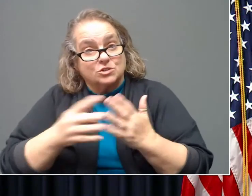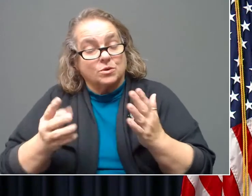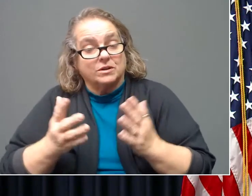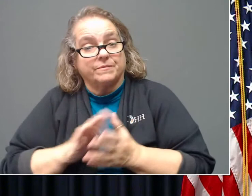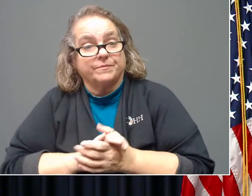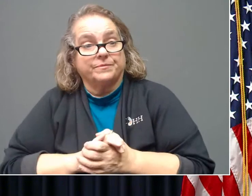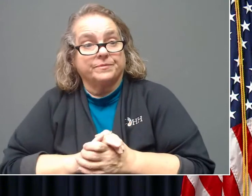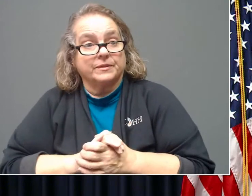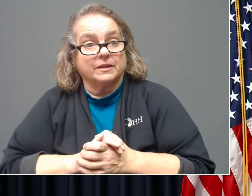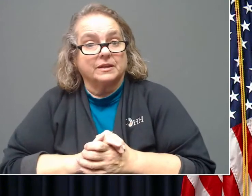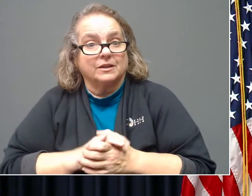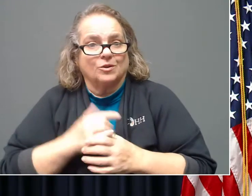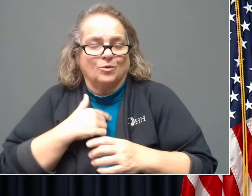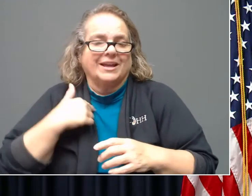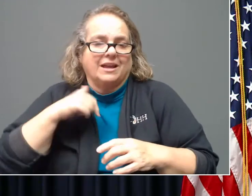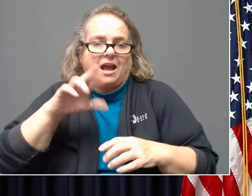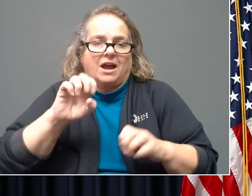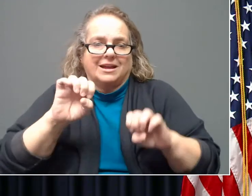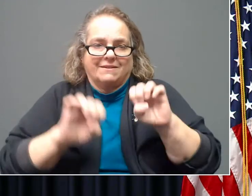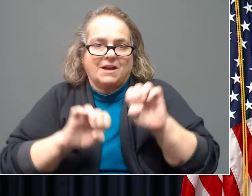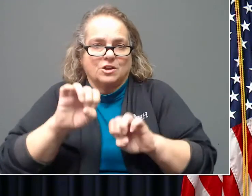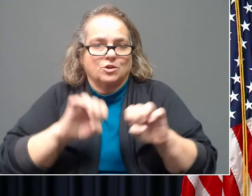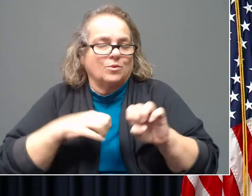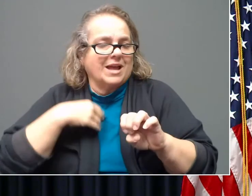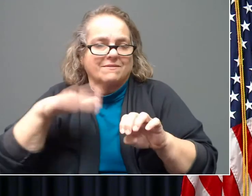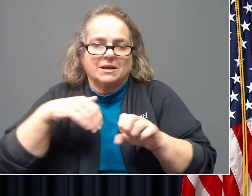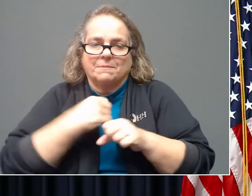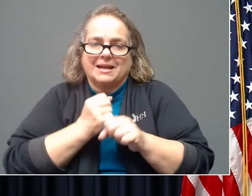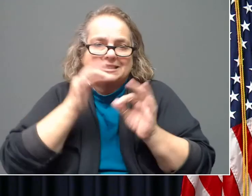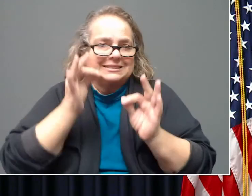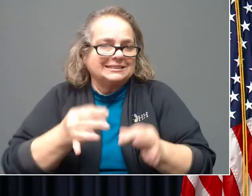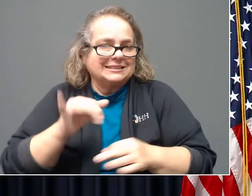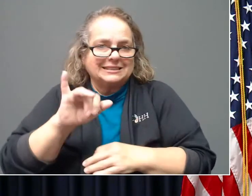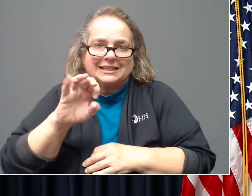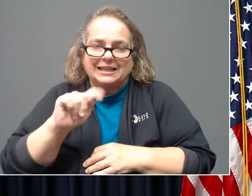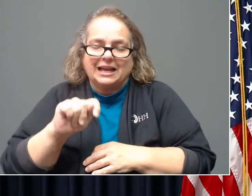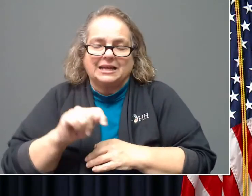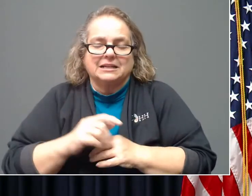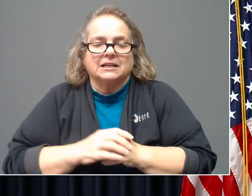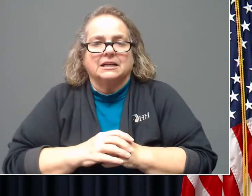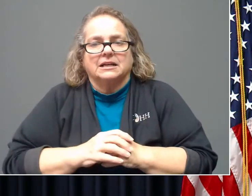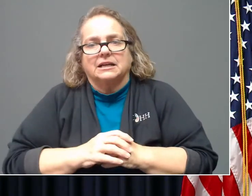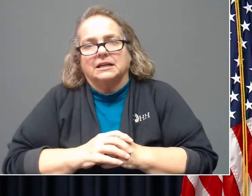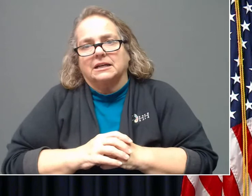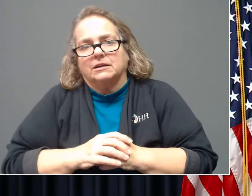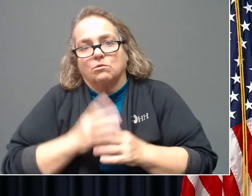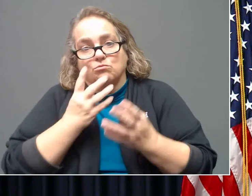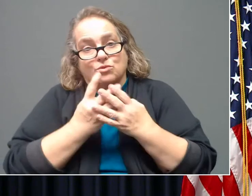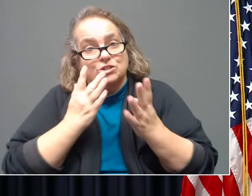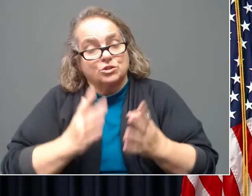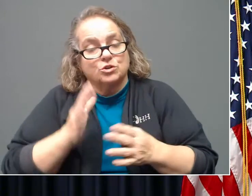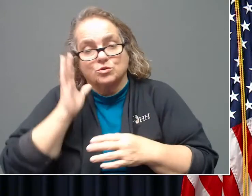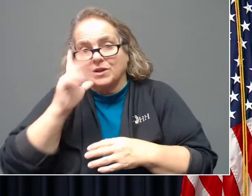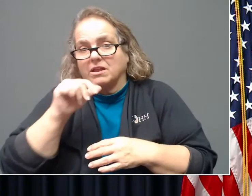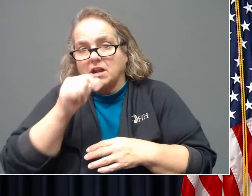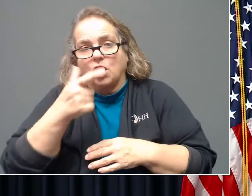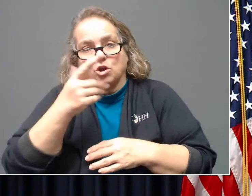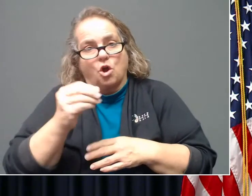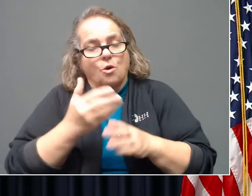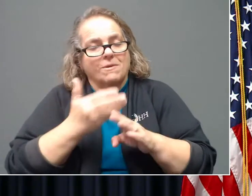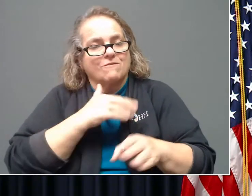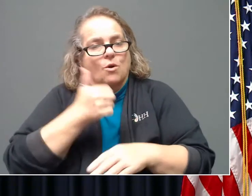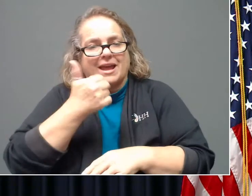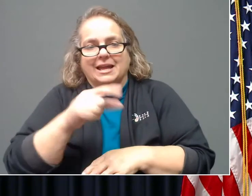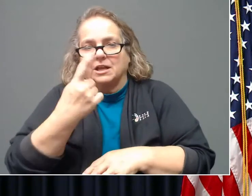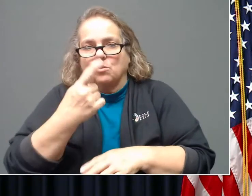We're evaluating. We haven't made a decision there yet. Certainly, prisoners won't go before individuals over 70, won't go